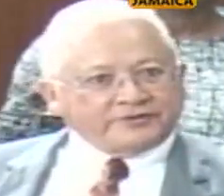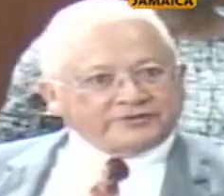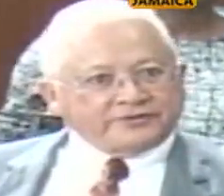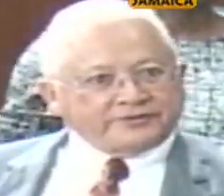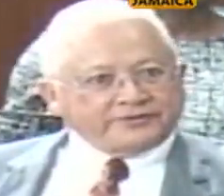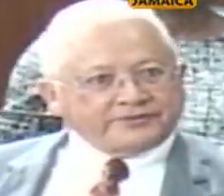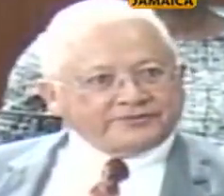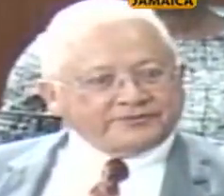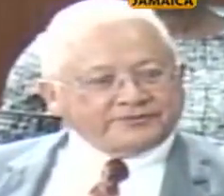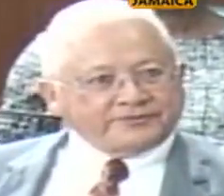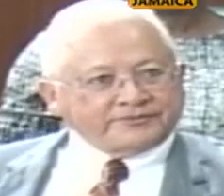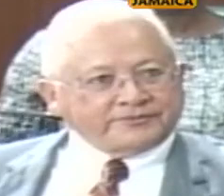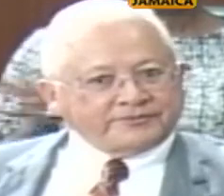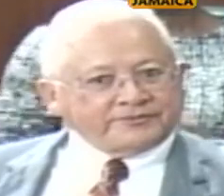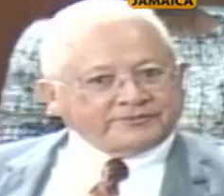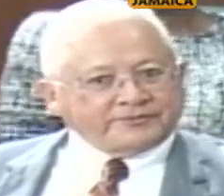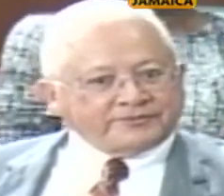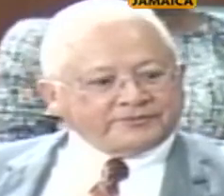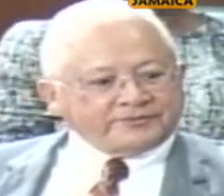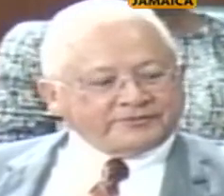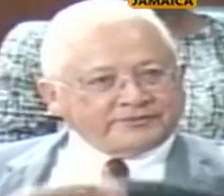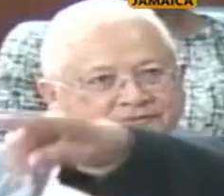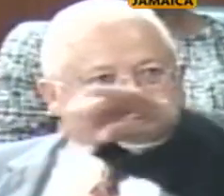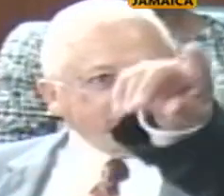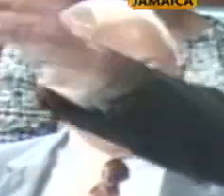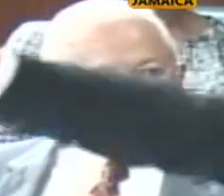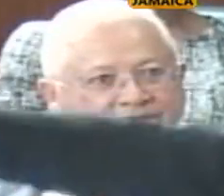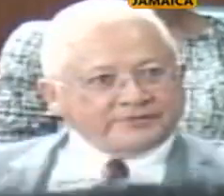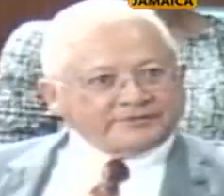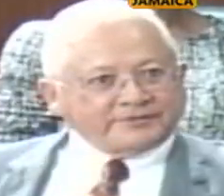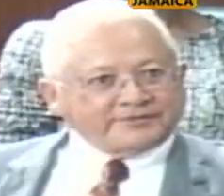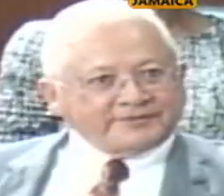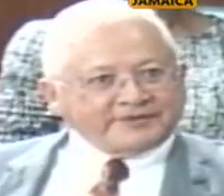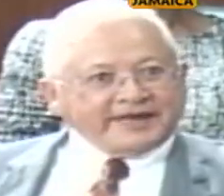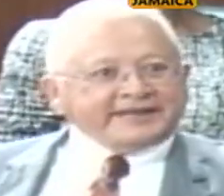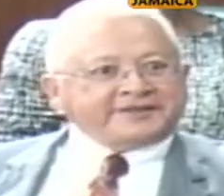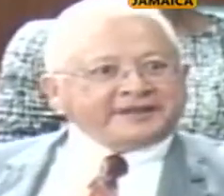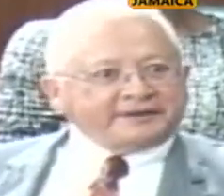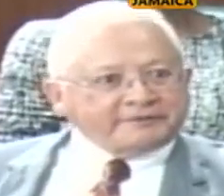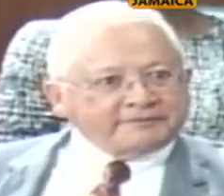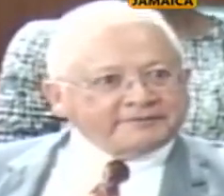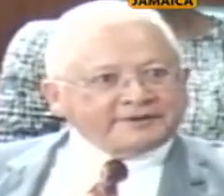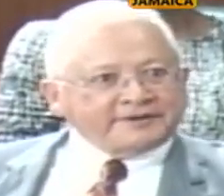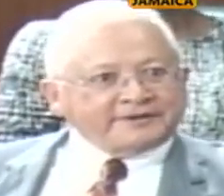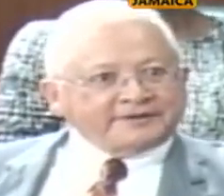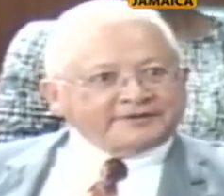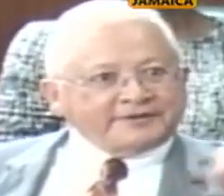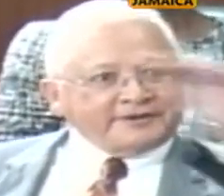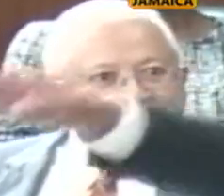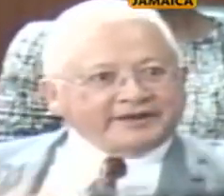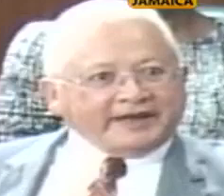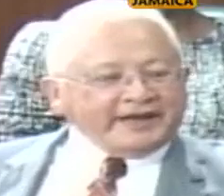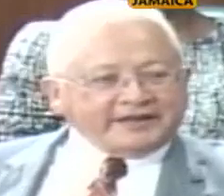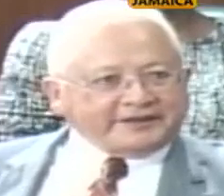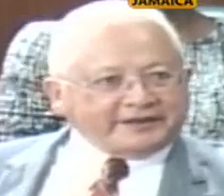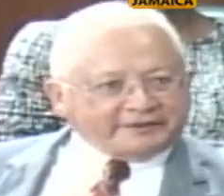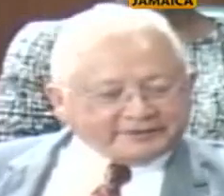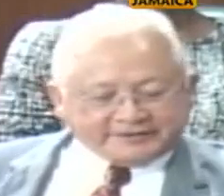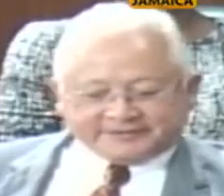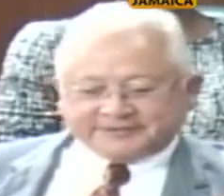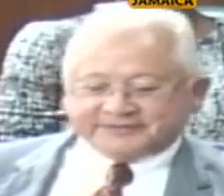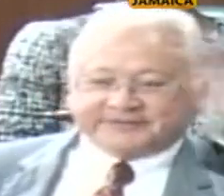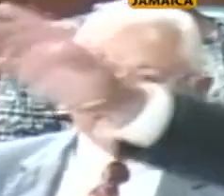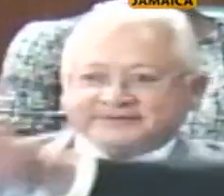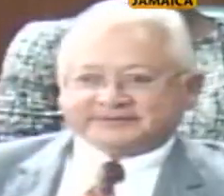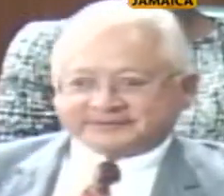government. And they will go to any end. They will do anything. They will